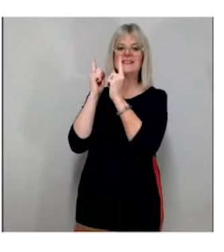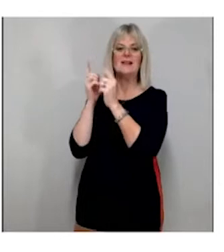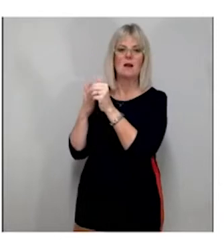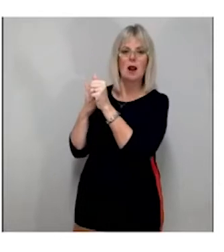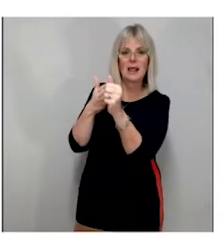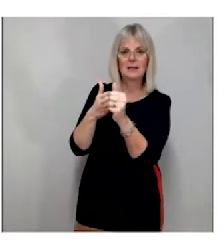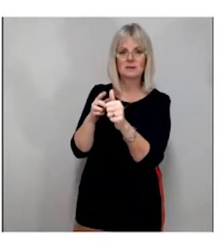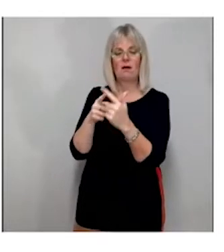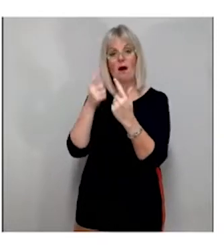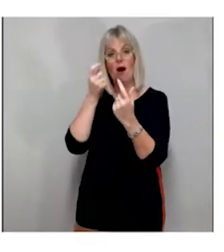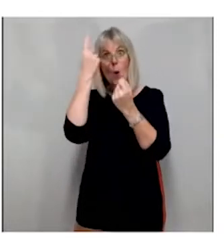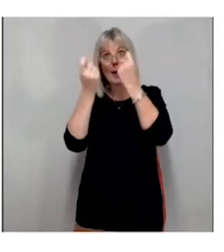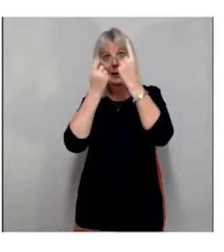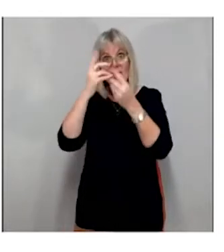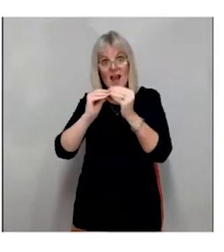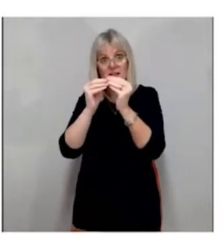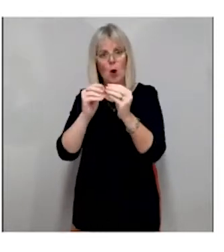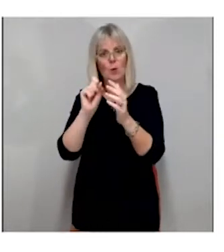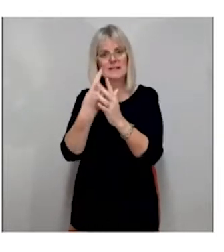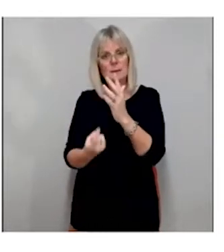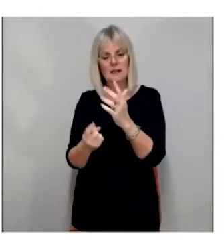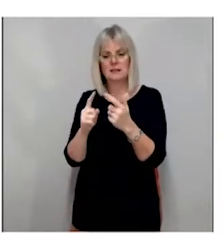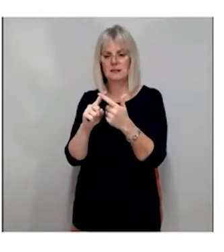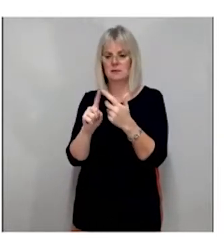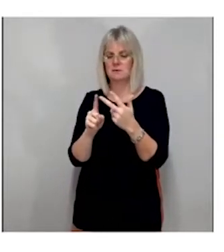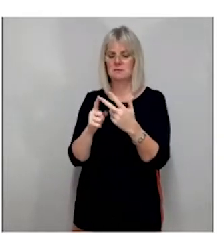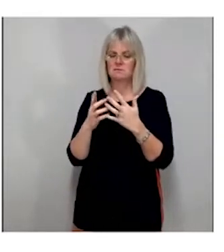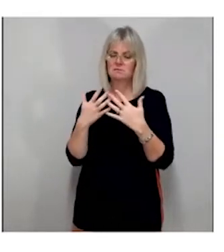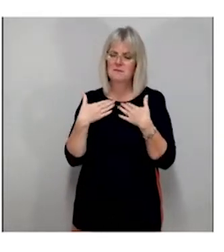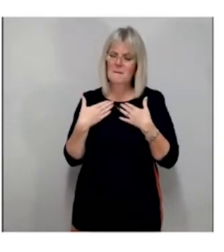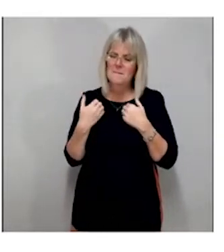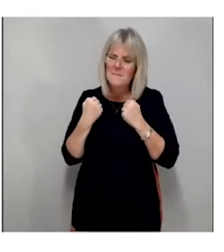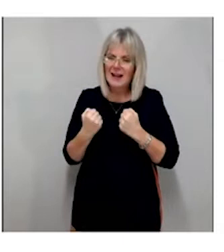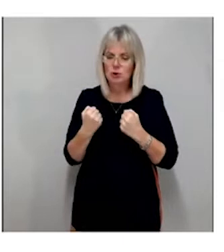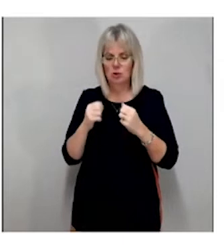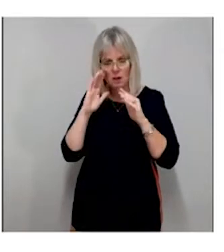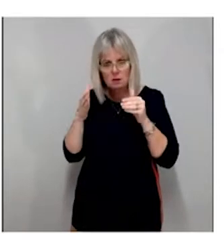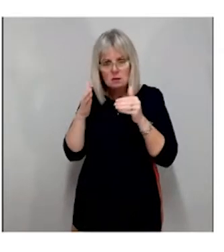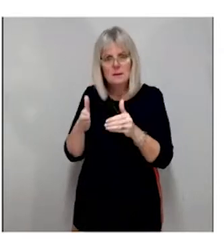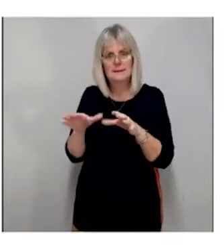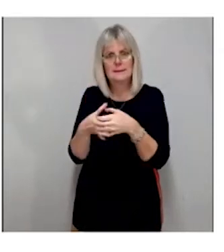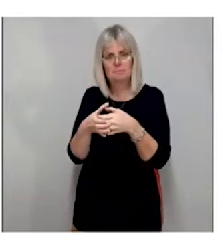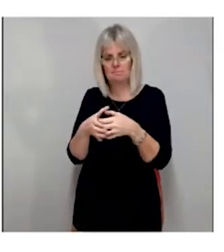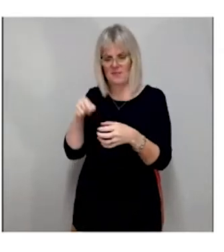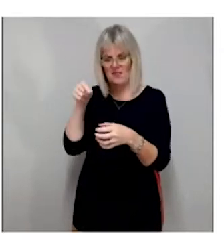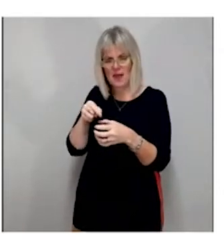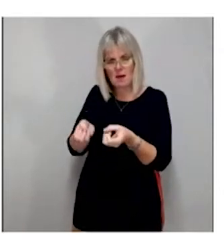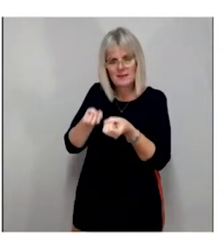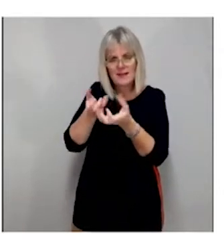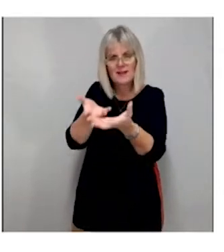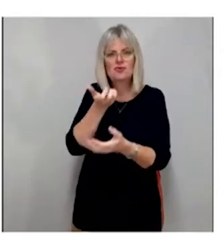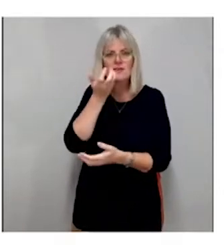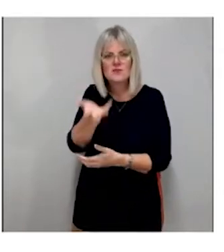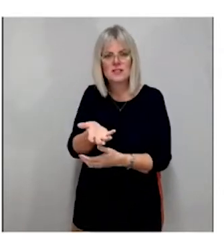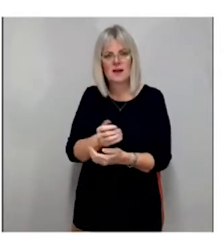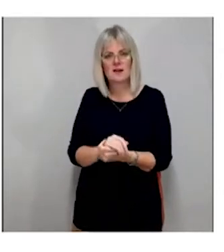disabilities, and our passionate account teams who are delivering accessible technology every day. All of us together, committed to